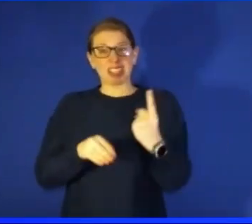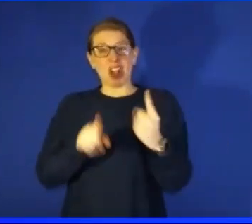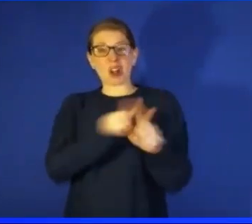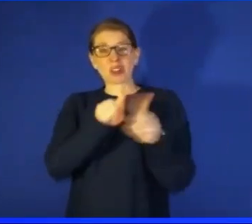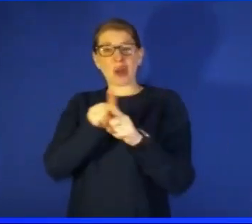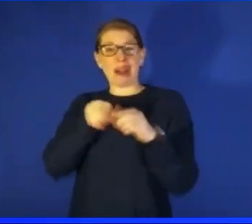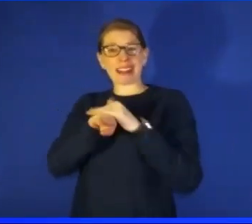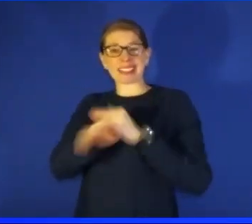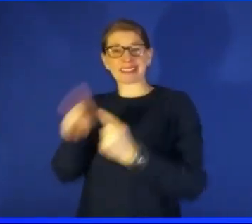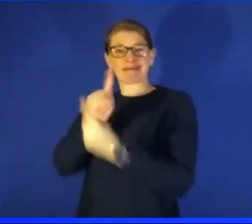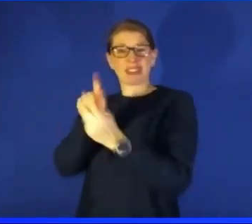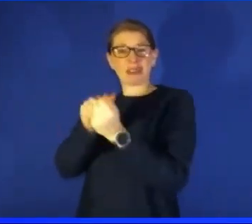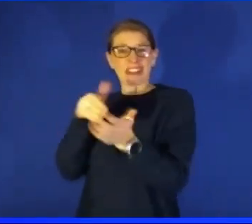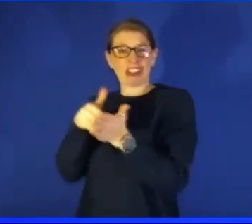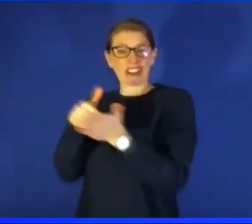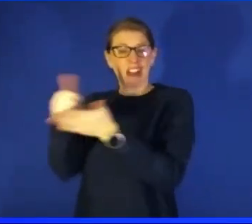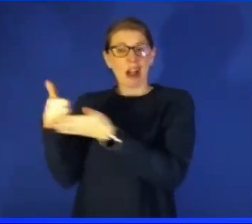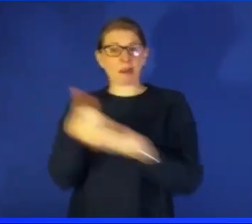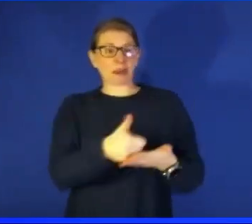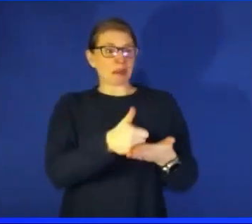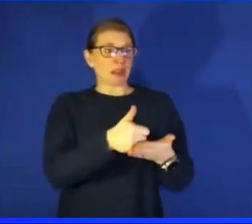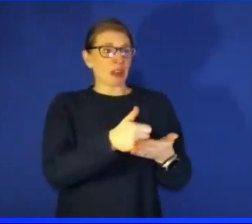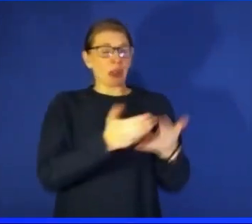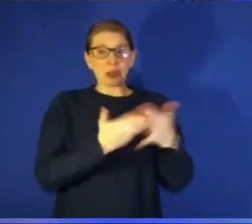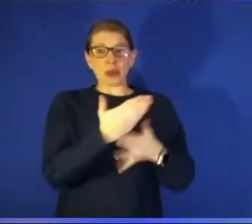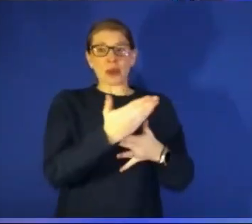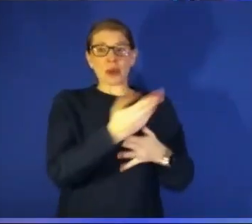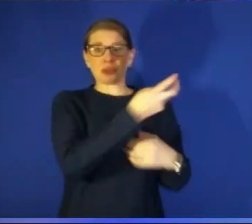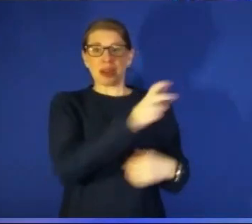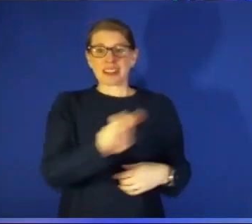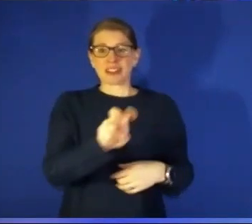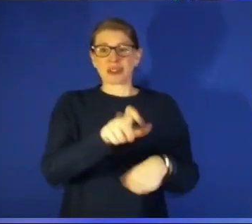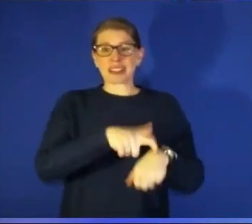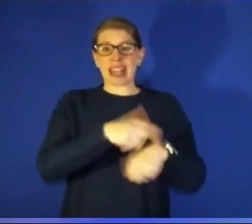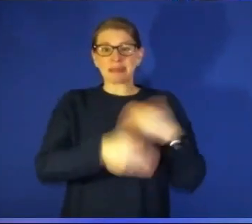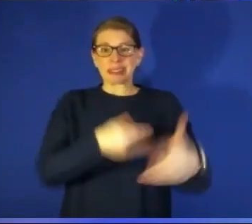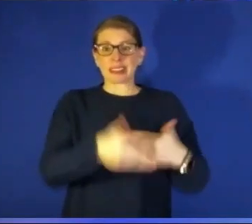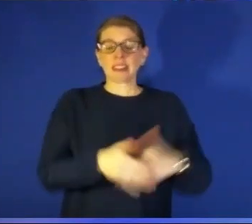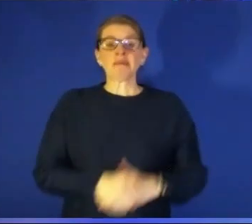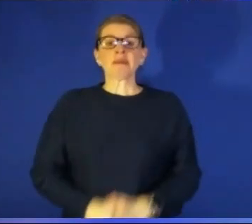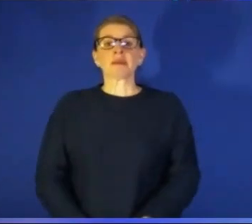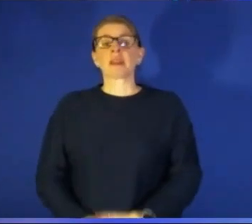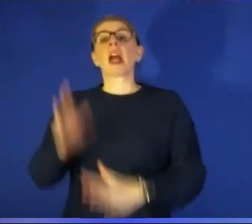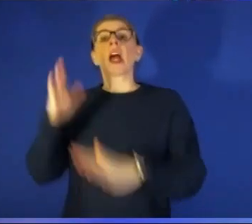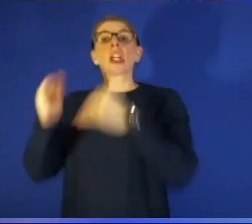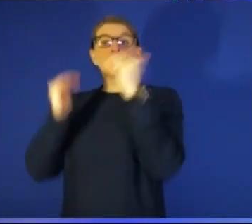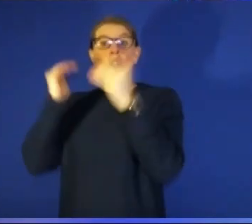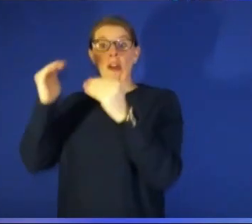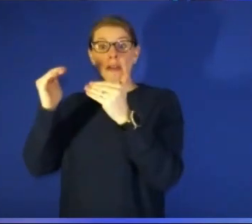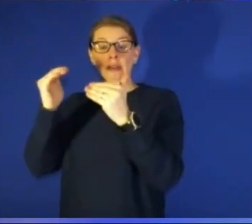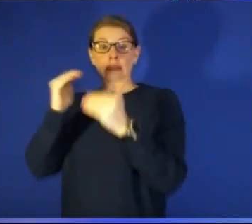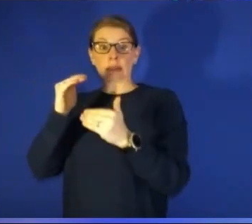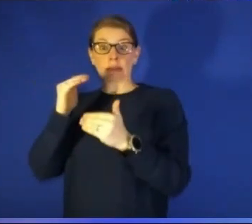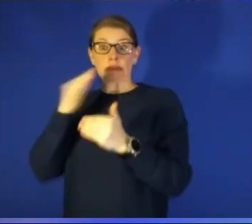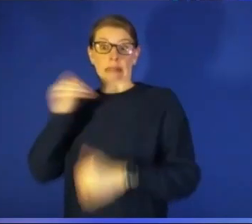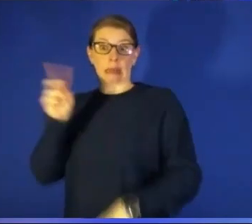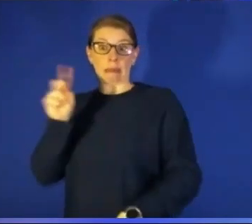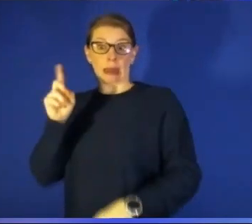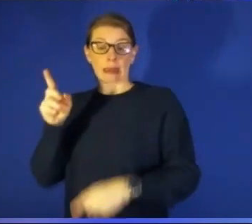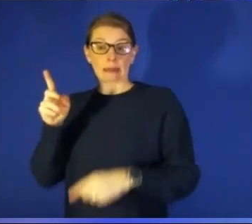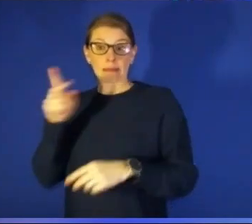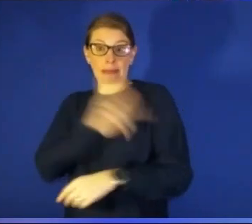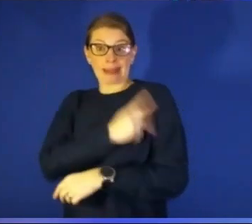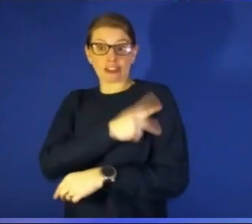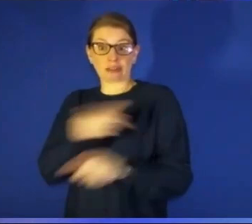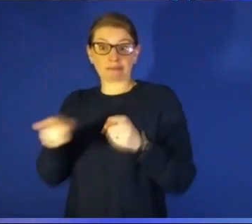help them through those transitional times. What's it like managing adult diabetic patients? Well, it usually